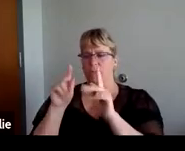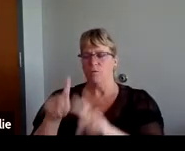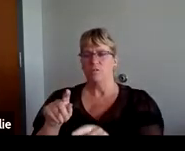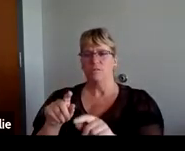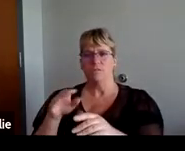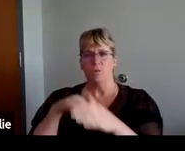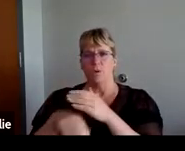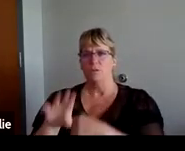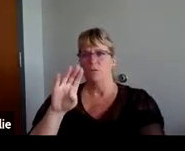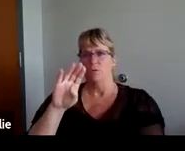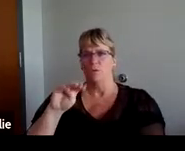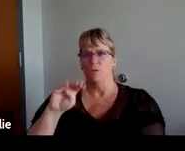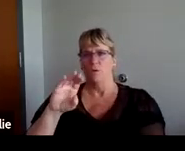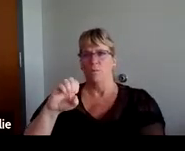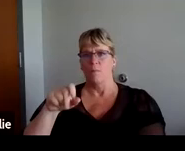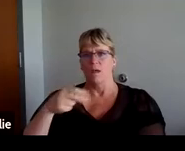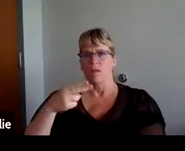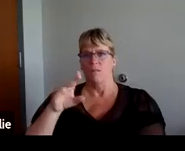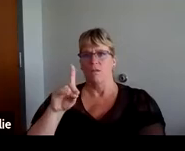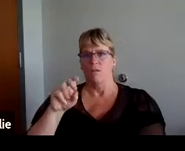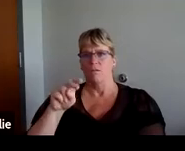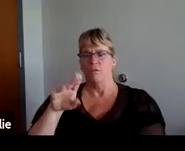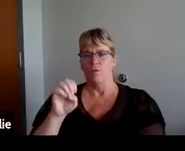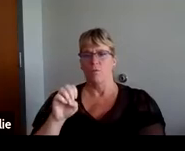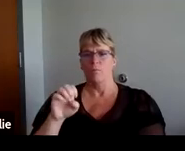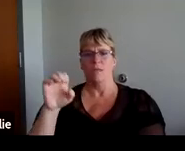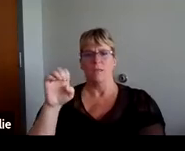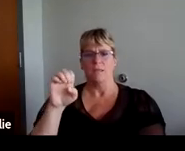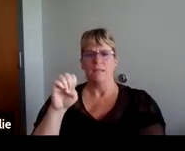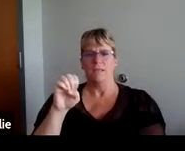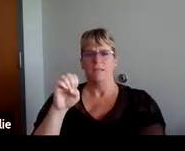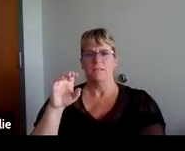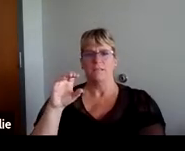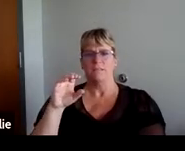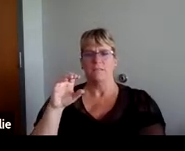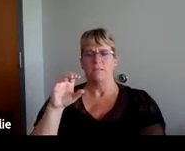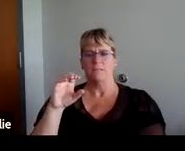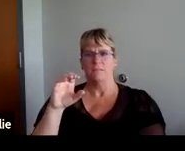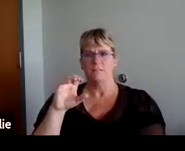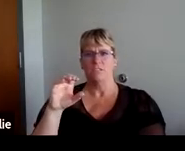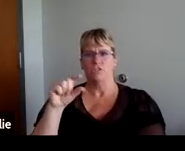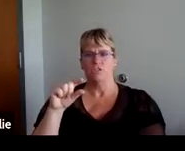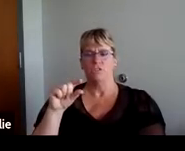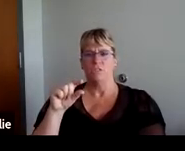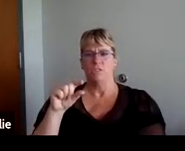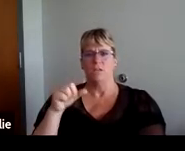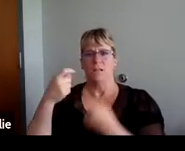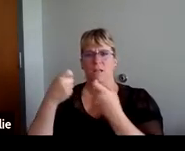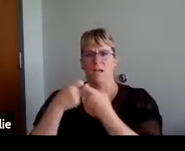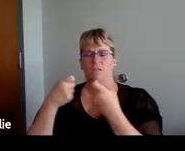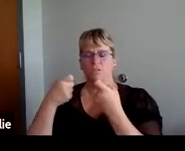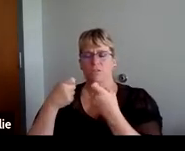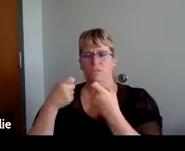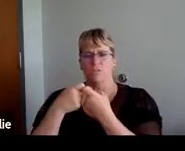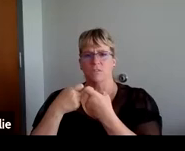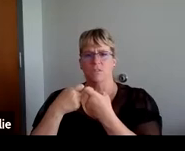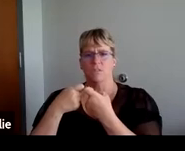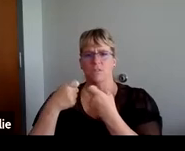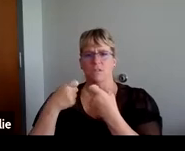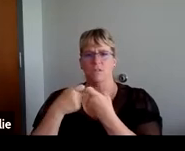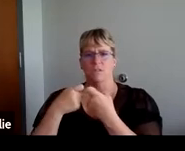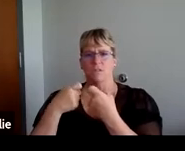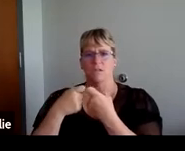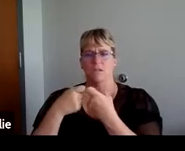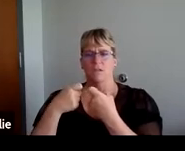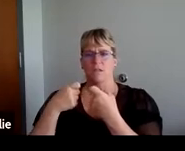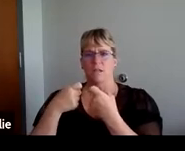looking at an ECG, it's electrocardiogram. We used to have it electrocardiogram with the K, the German spelling,